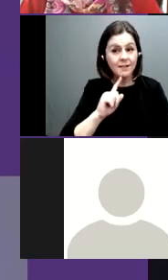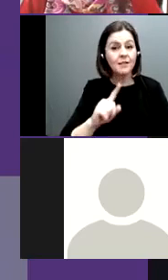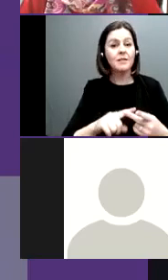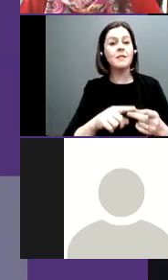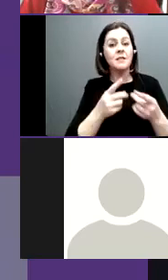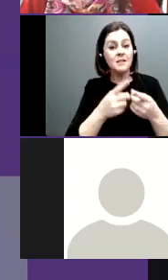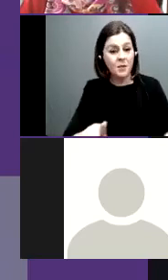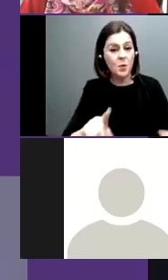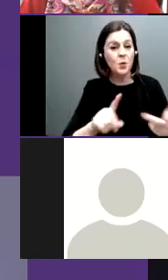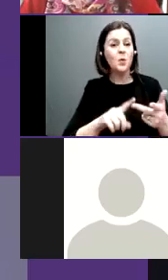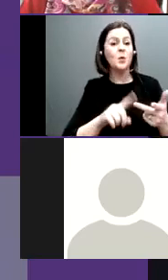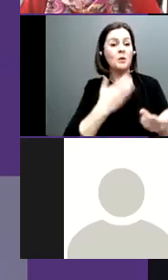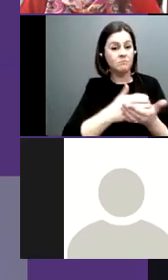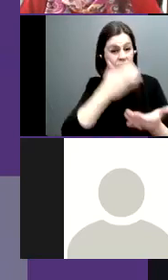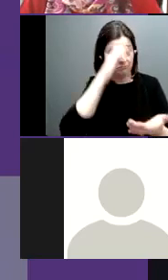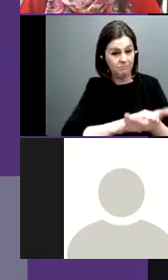dating?